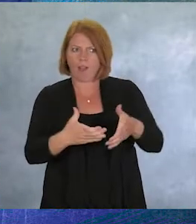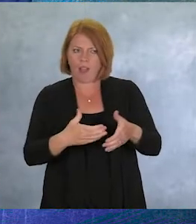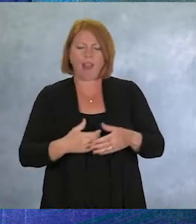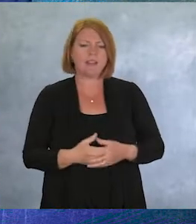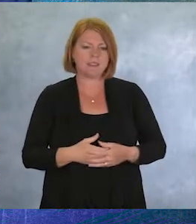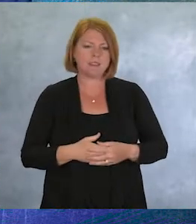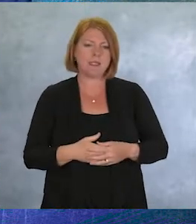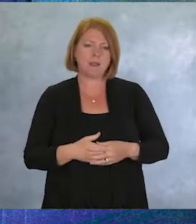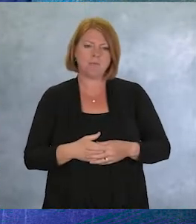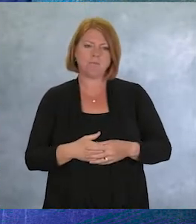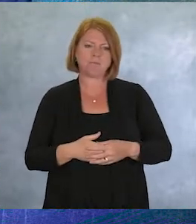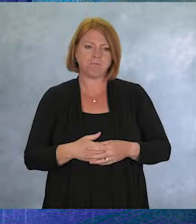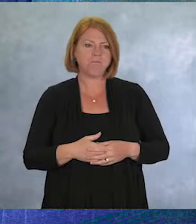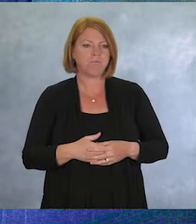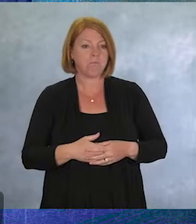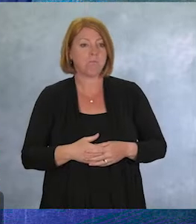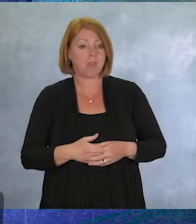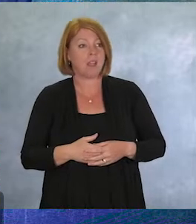I ever took.